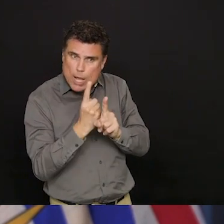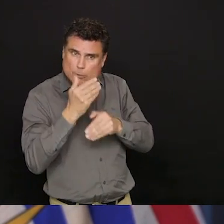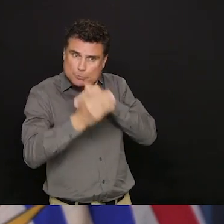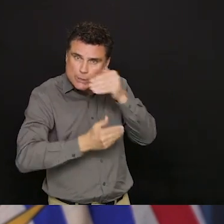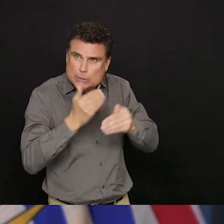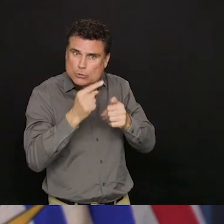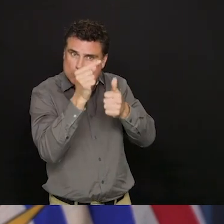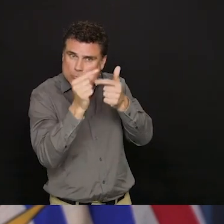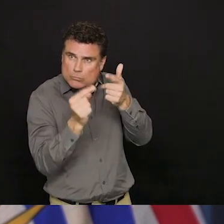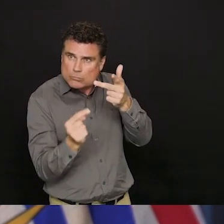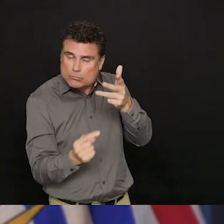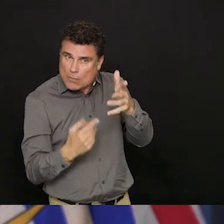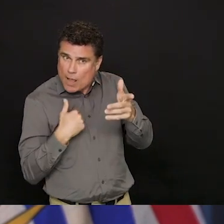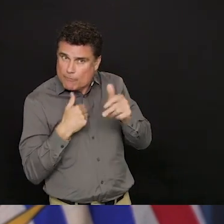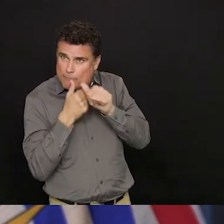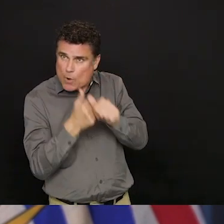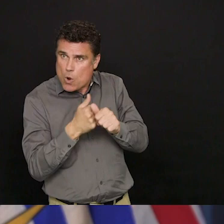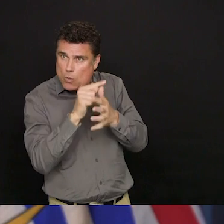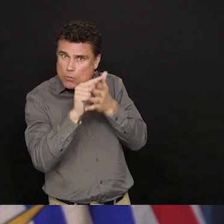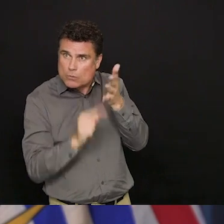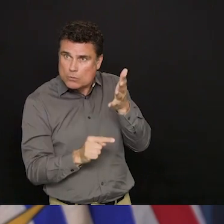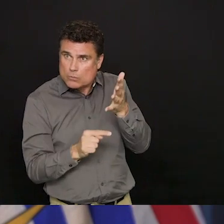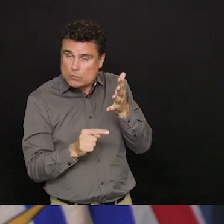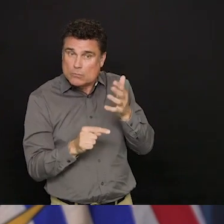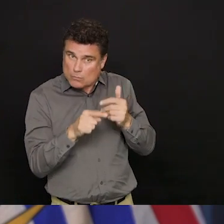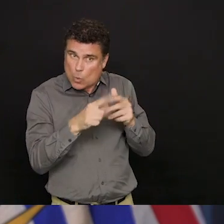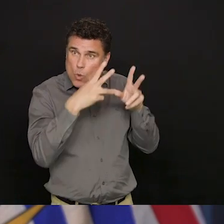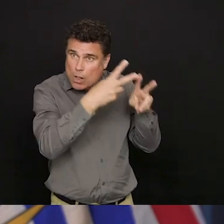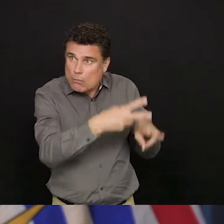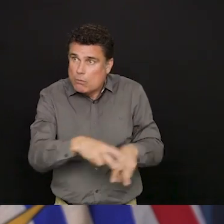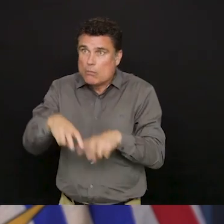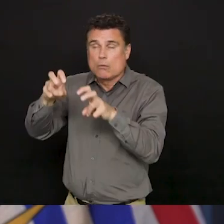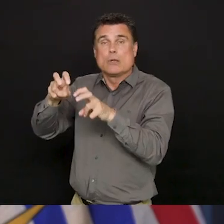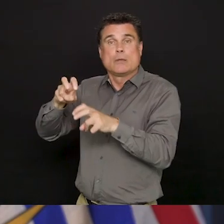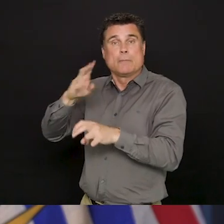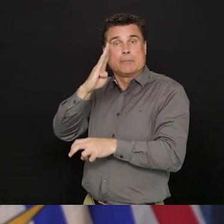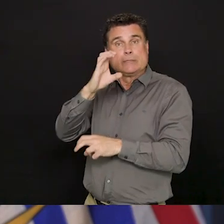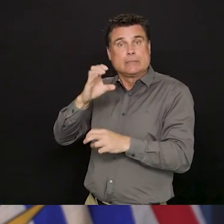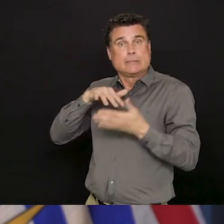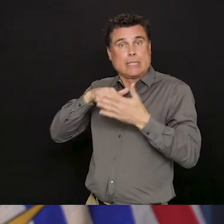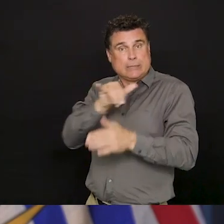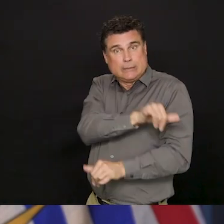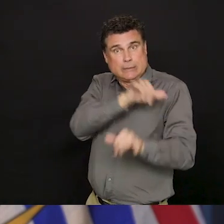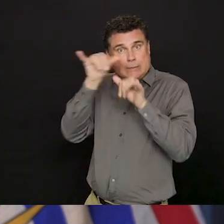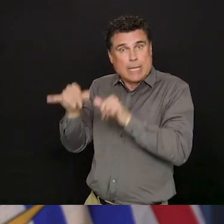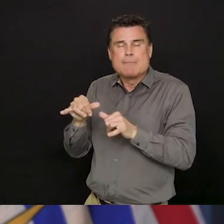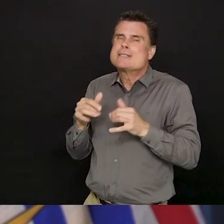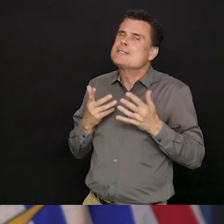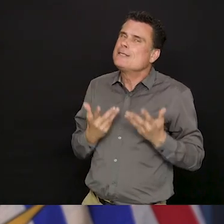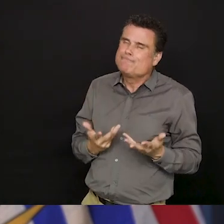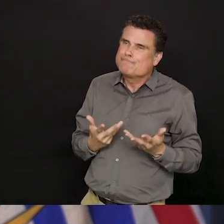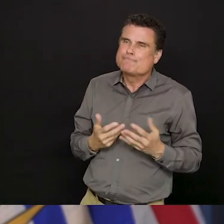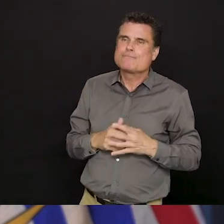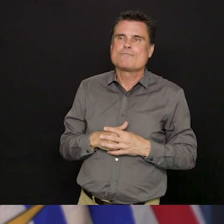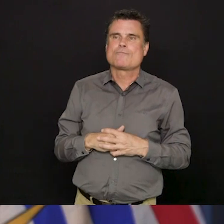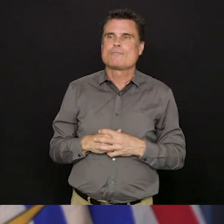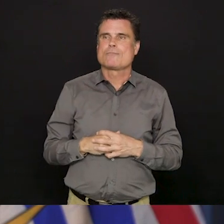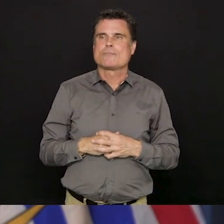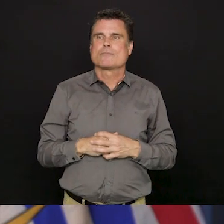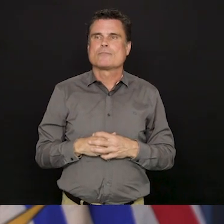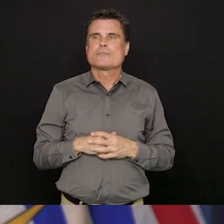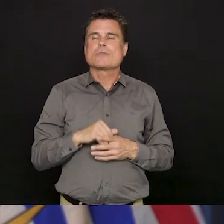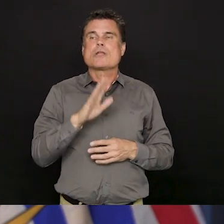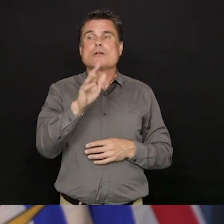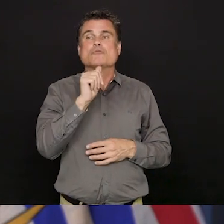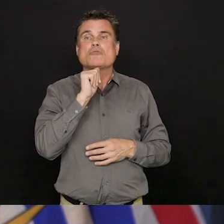very similar to what they did in California. However, using random samples of blood from a